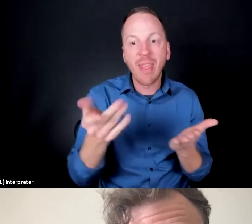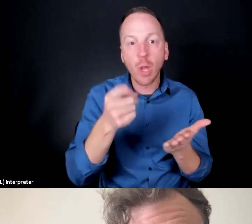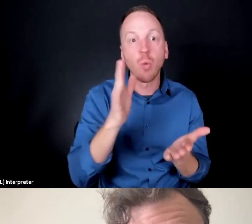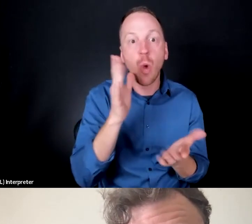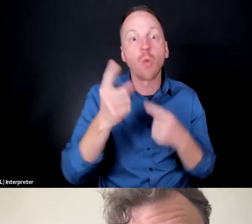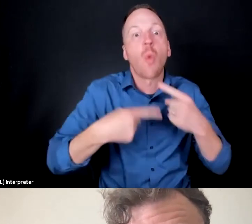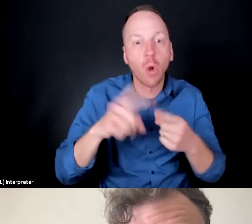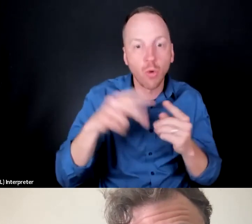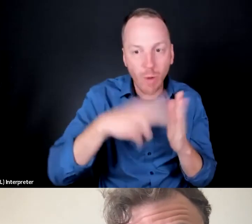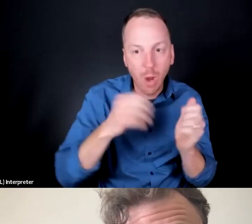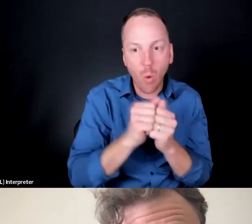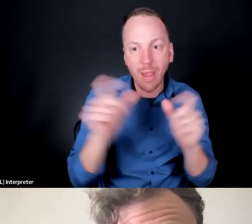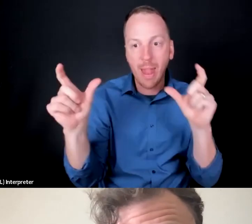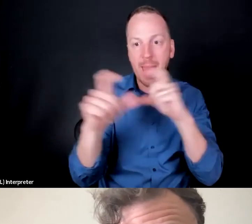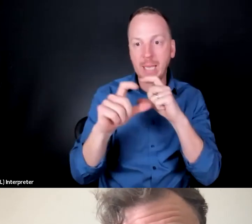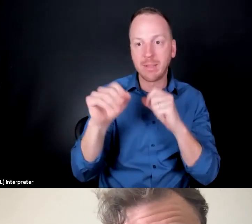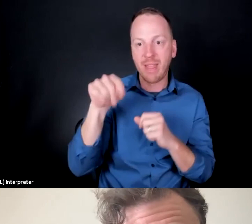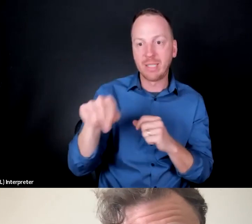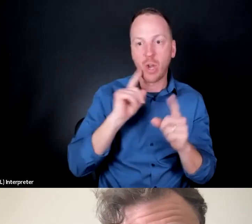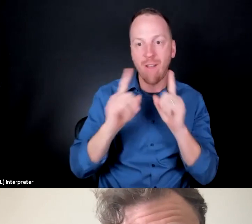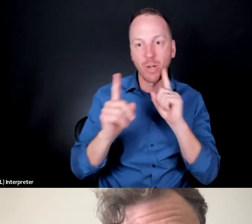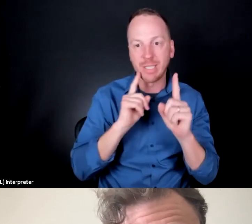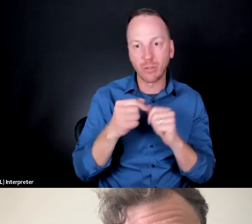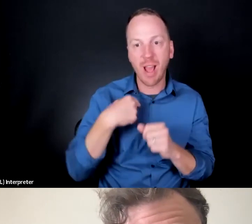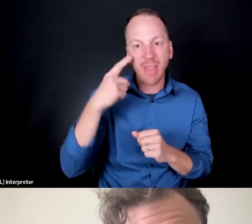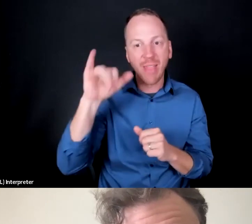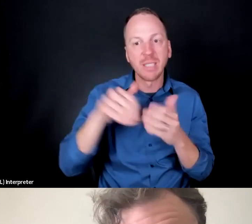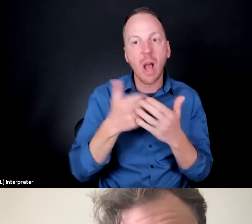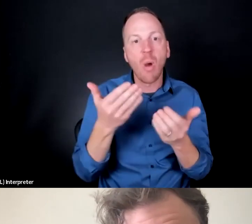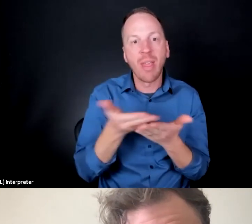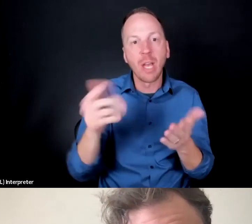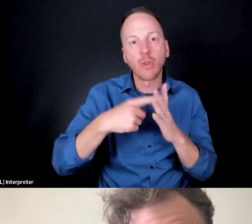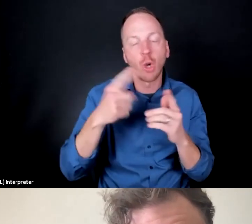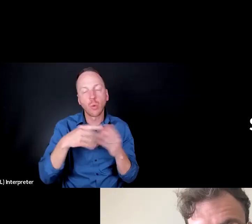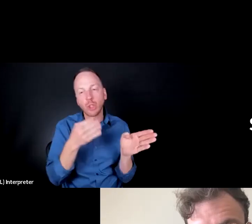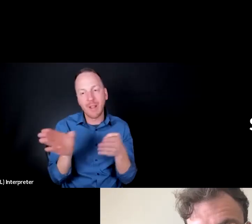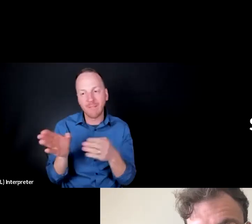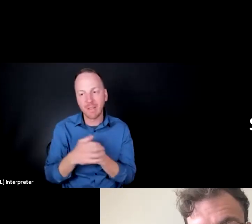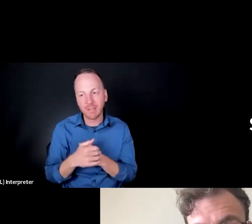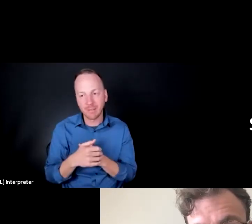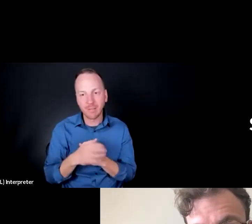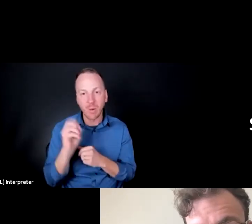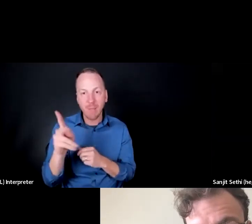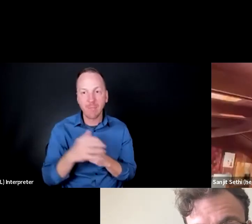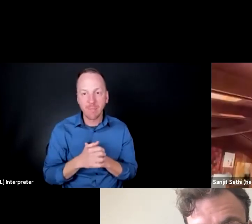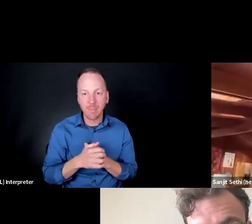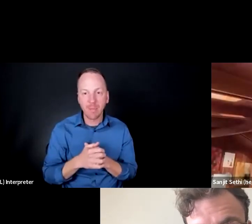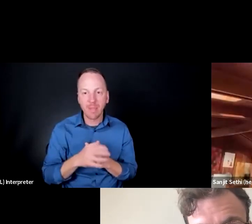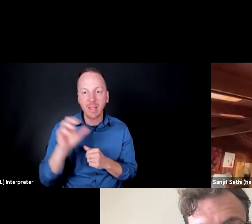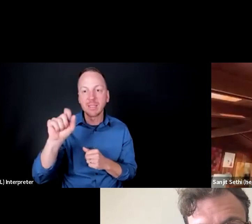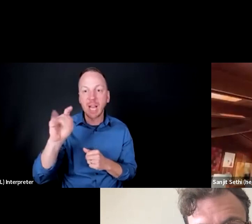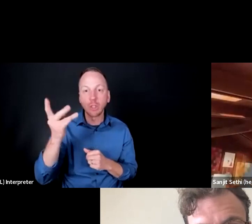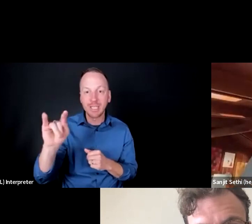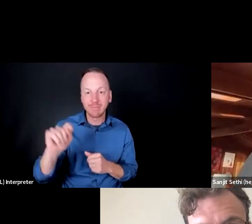read, but with the lens of this conversation. I think that's how things start to shift. Okay, Sanjit.